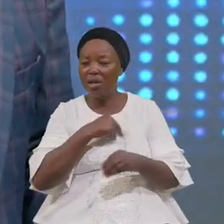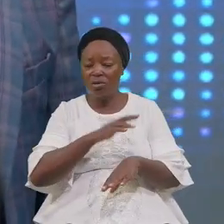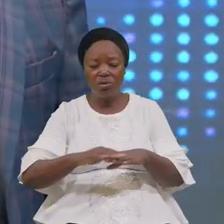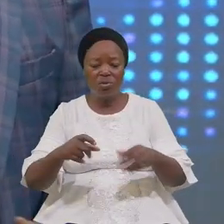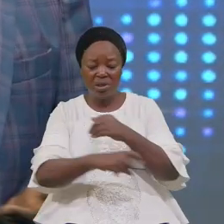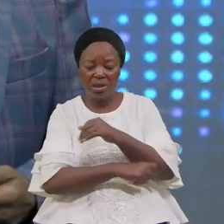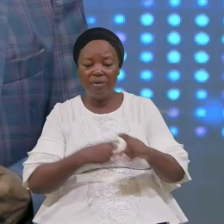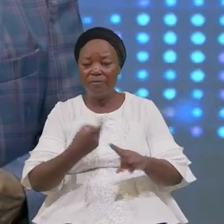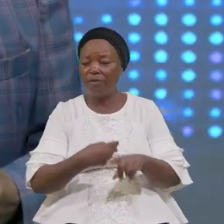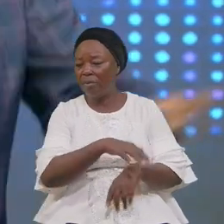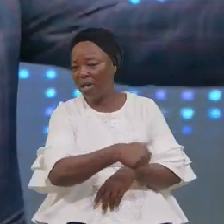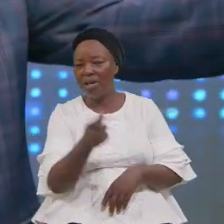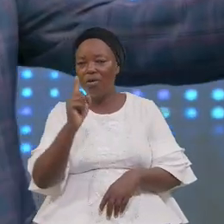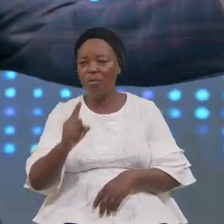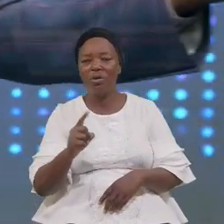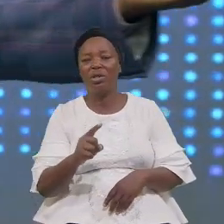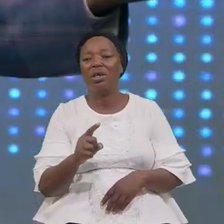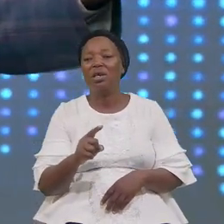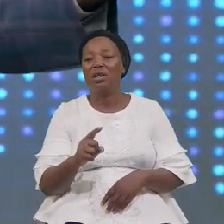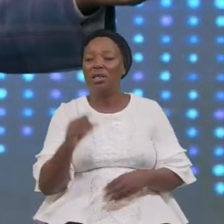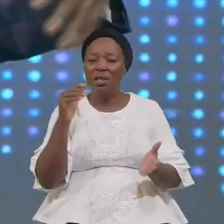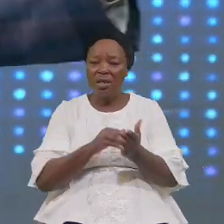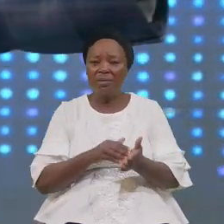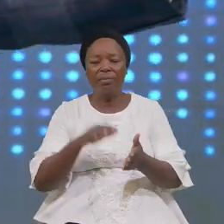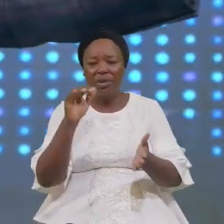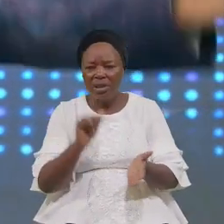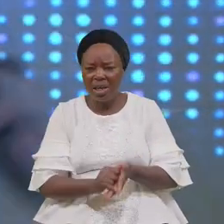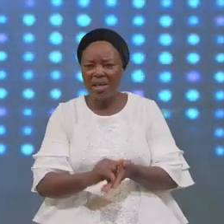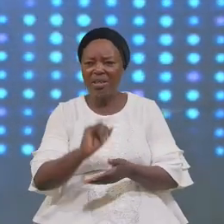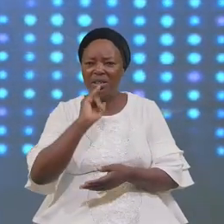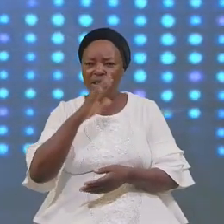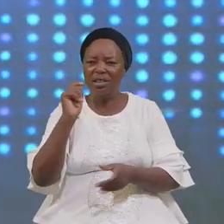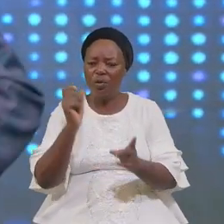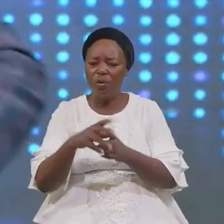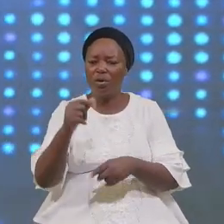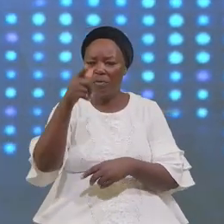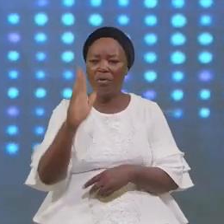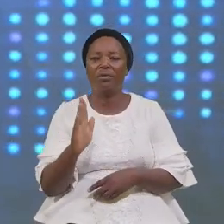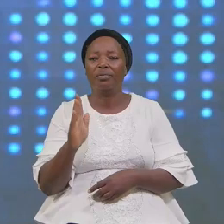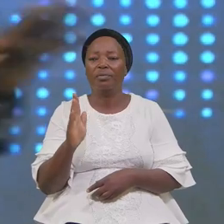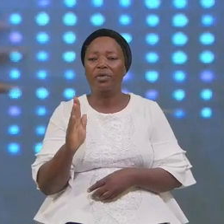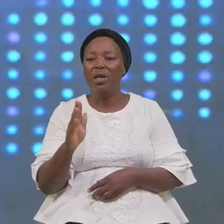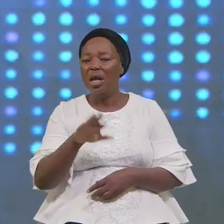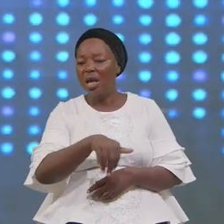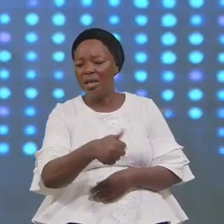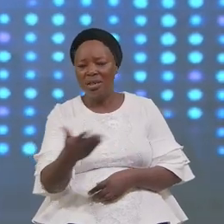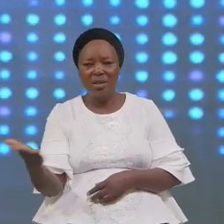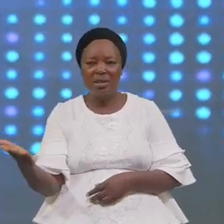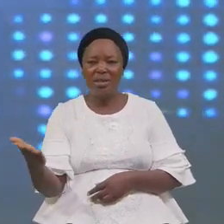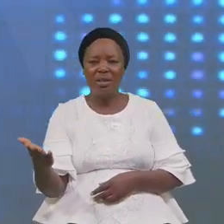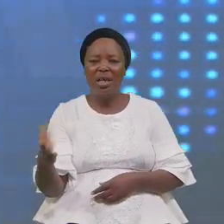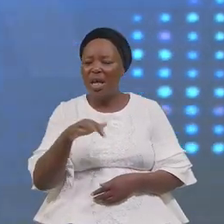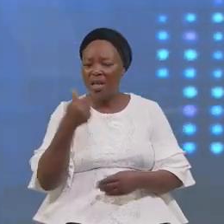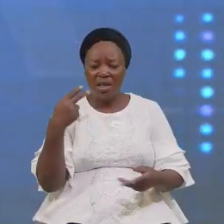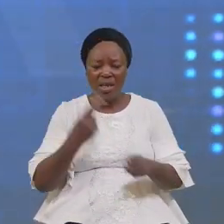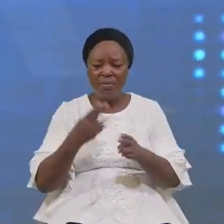from others anymore. That is the word of God. Whatever name you